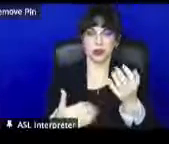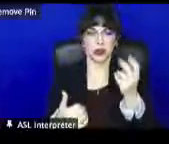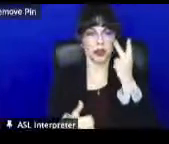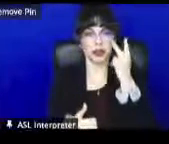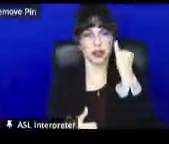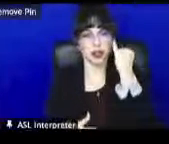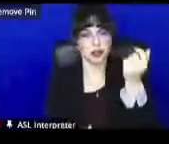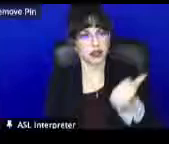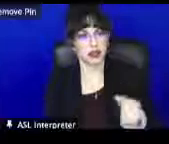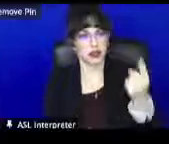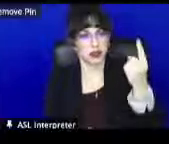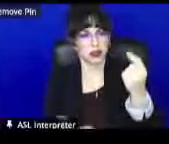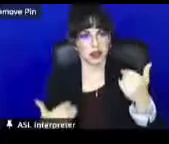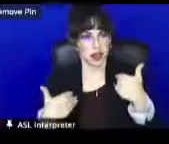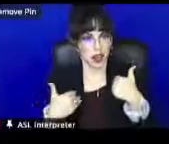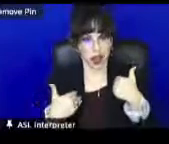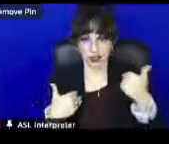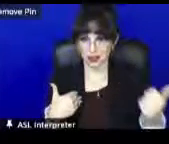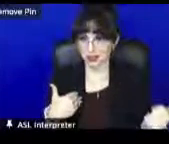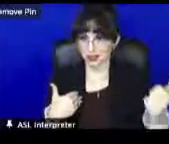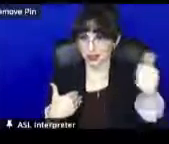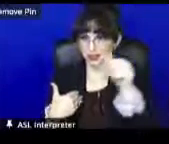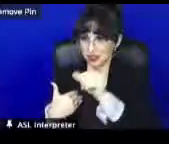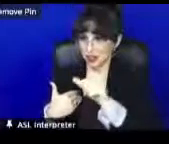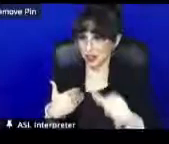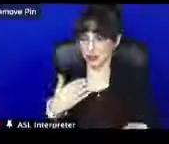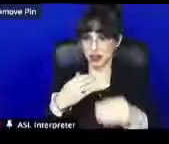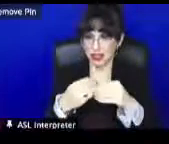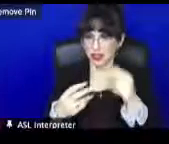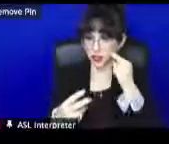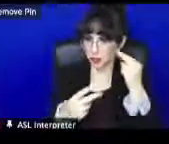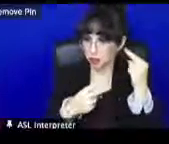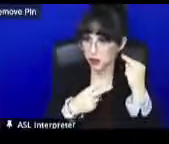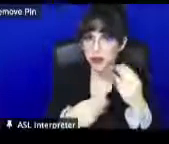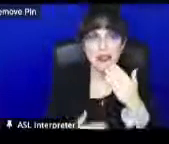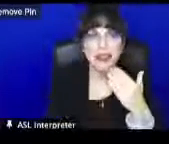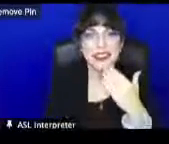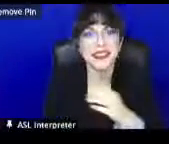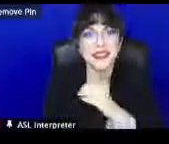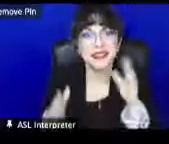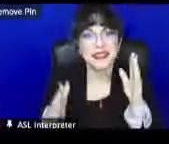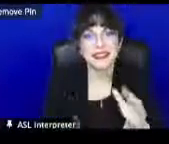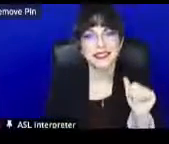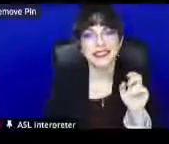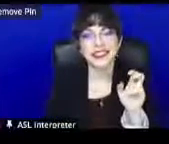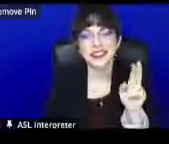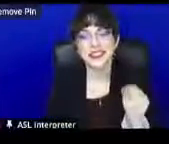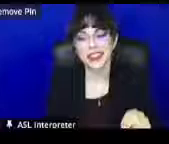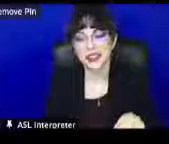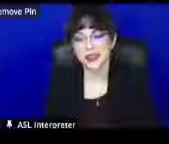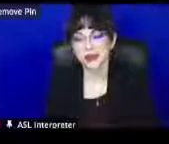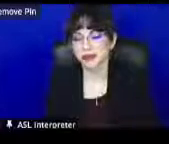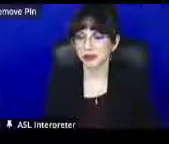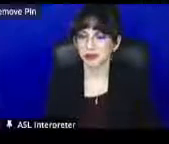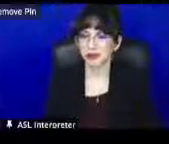anybody has a additional memory. Thank you, Commissioner Anderson.